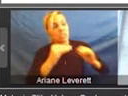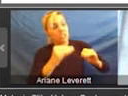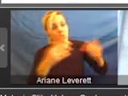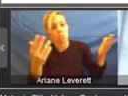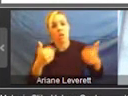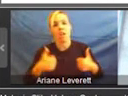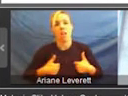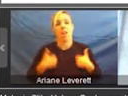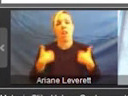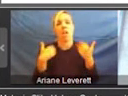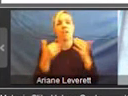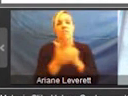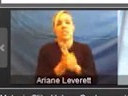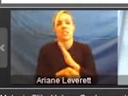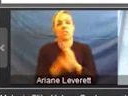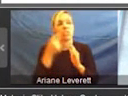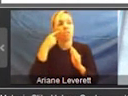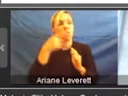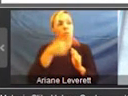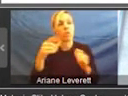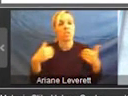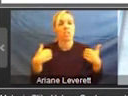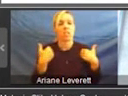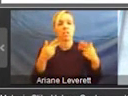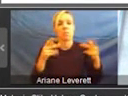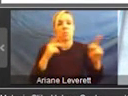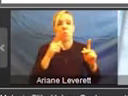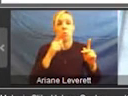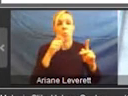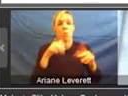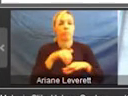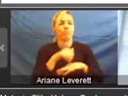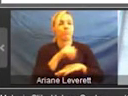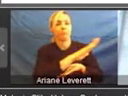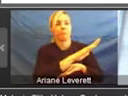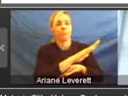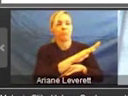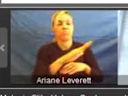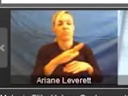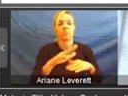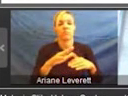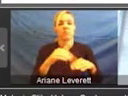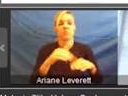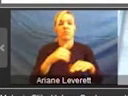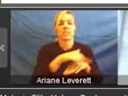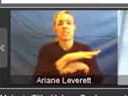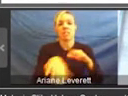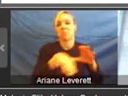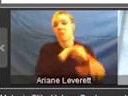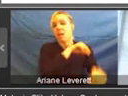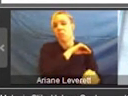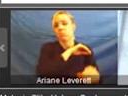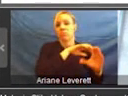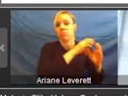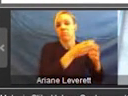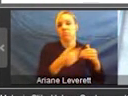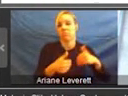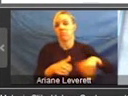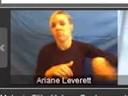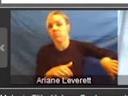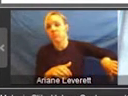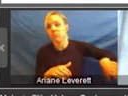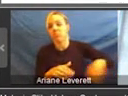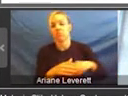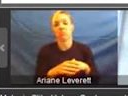to marginalized youth. And there you will see that you always, those processes are never based on one technology or